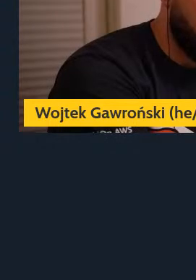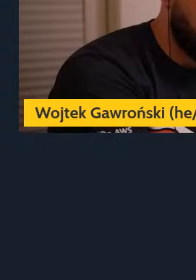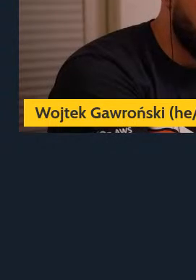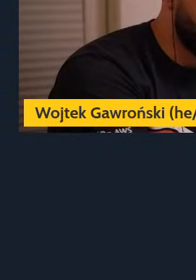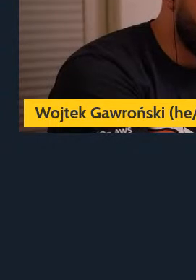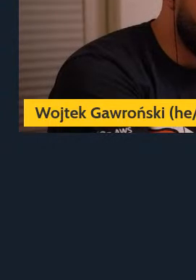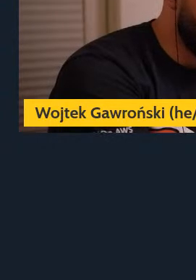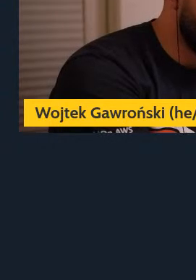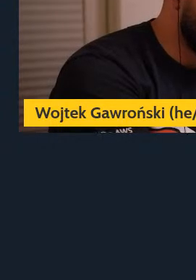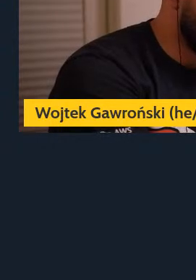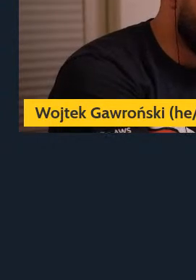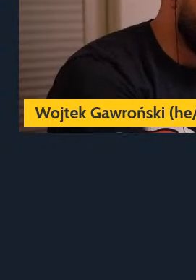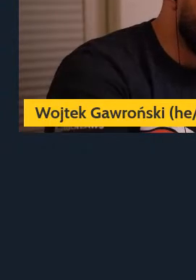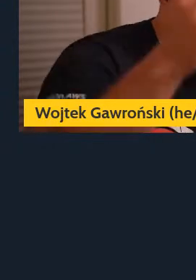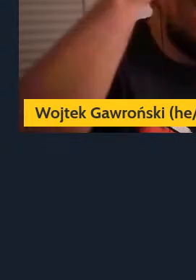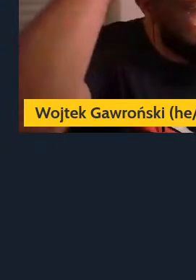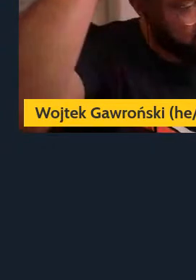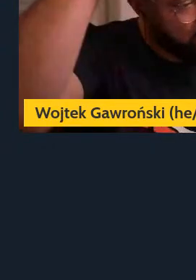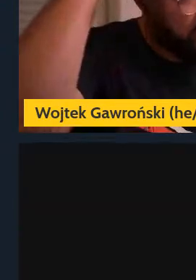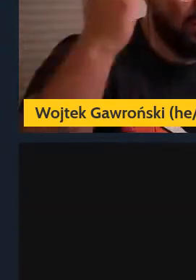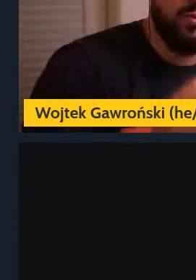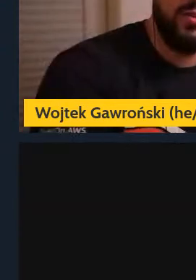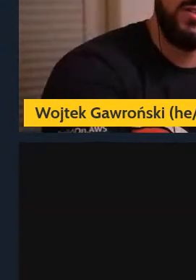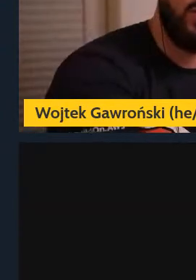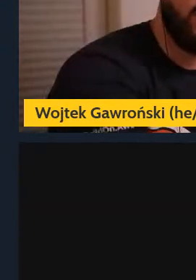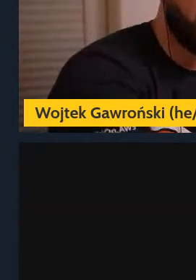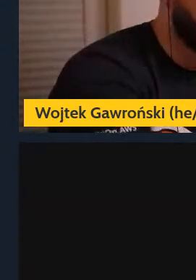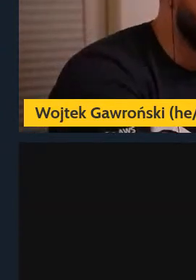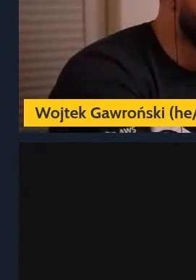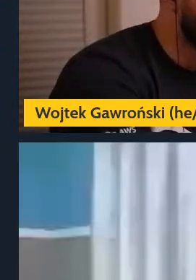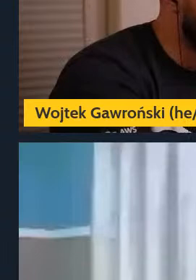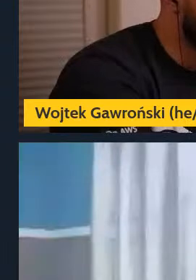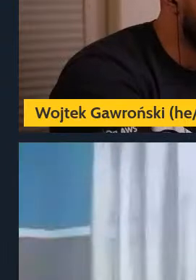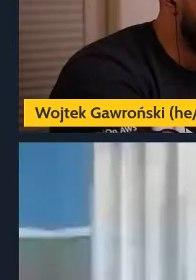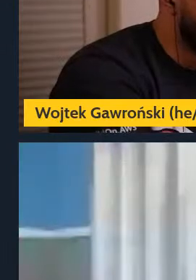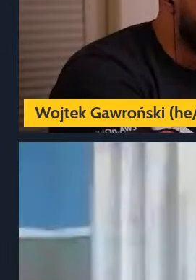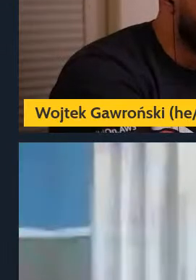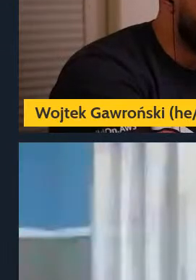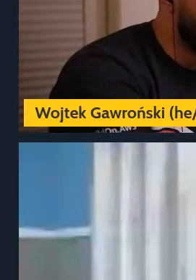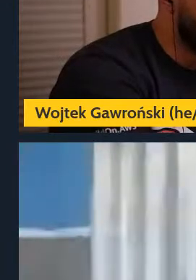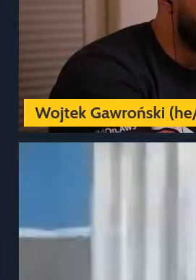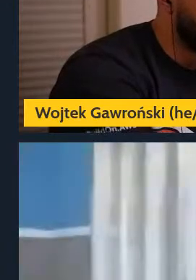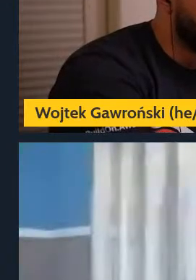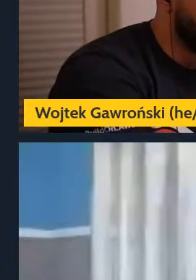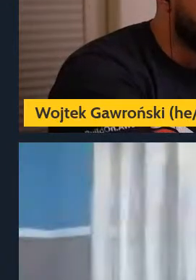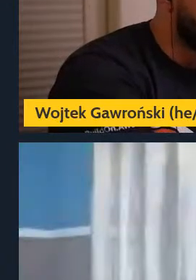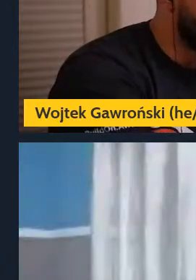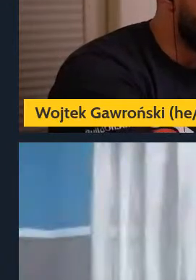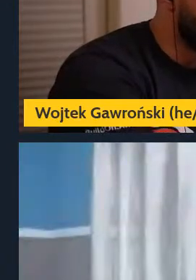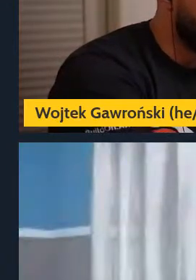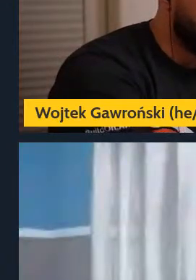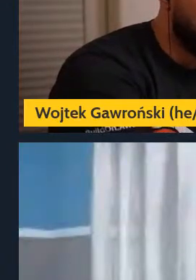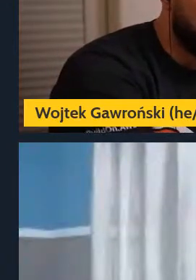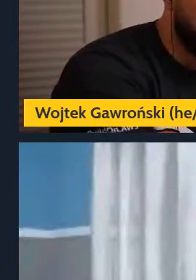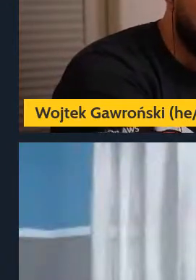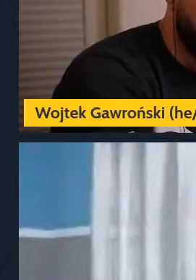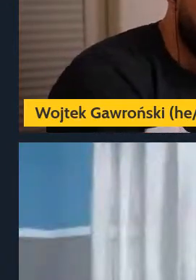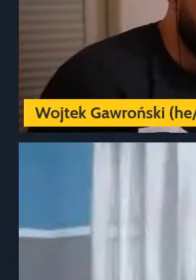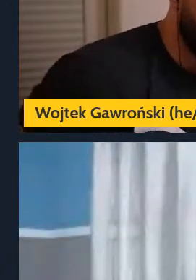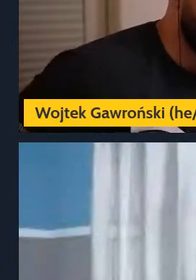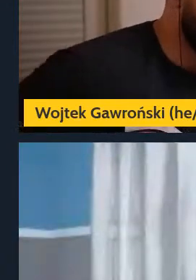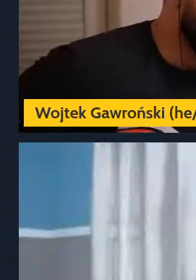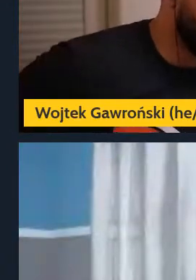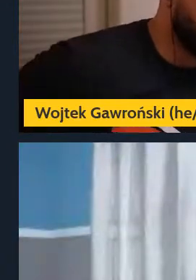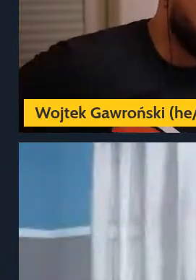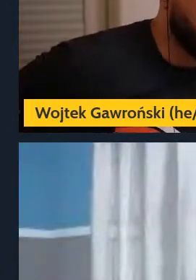Let's invite him on stage and ask him if he will be comfortable to deliver this in 30 minutes. Otherwise, maybe we can actually record this and then